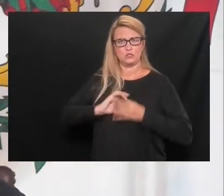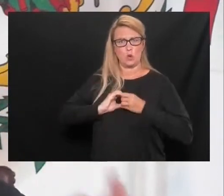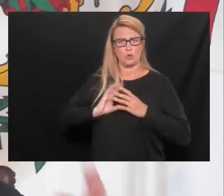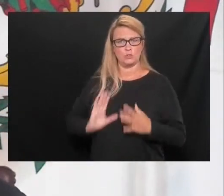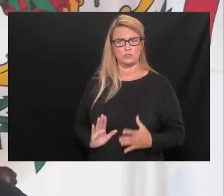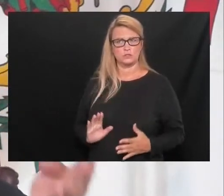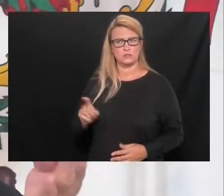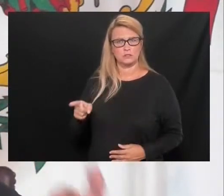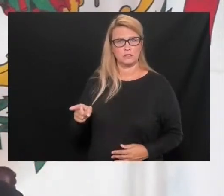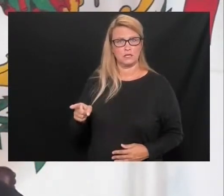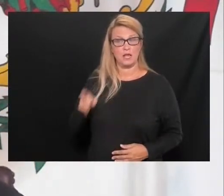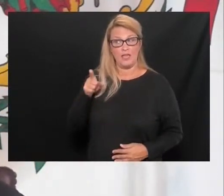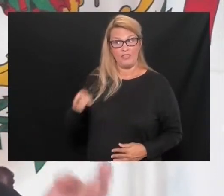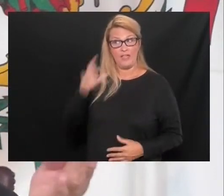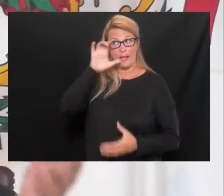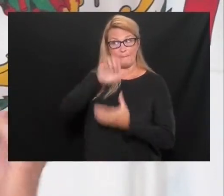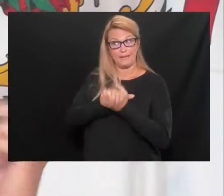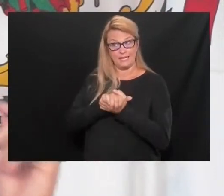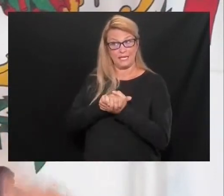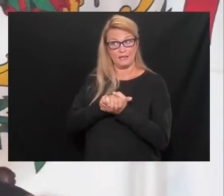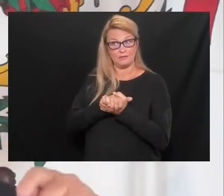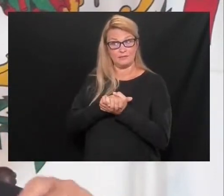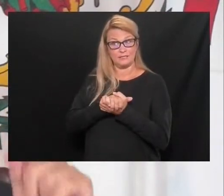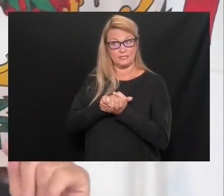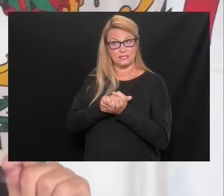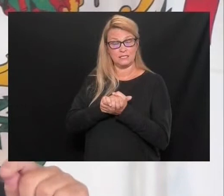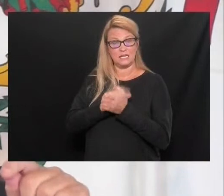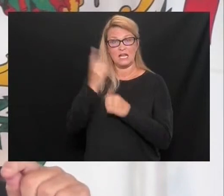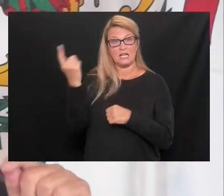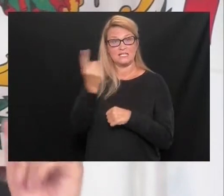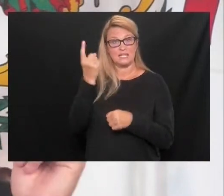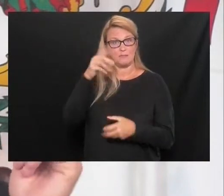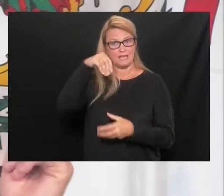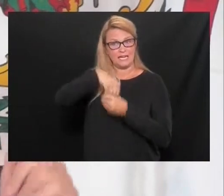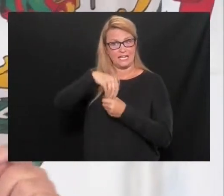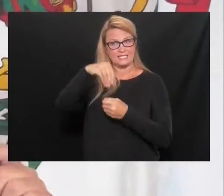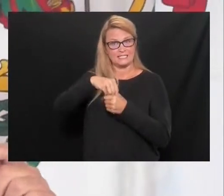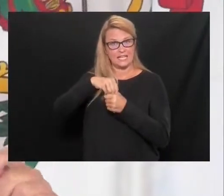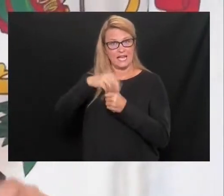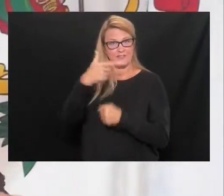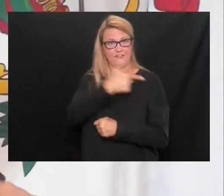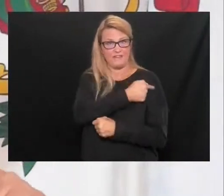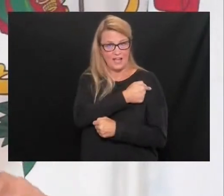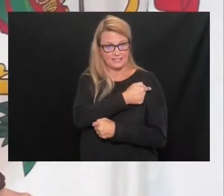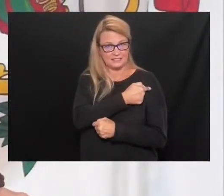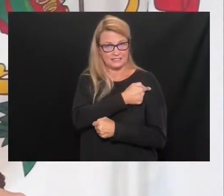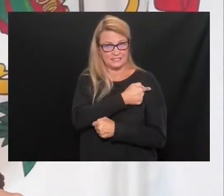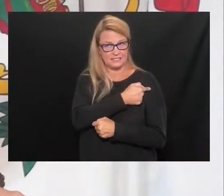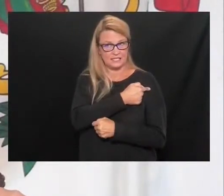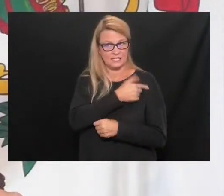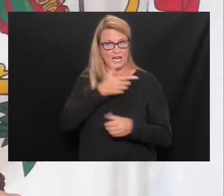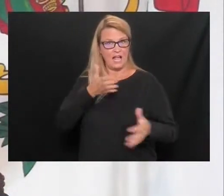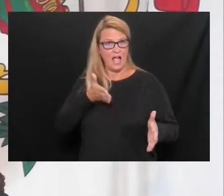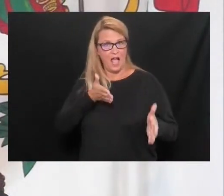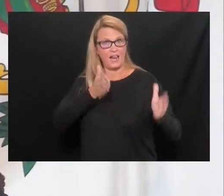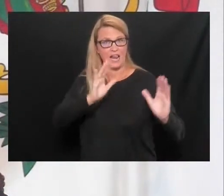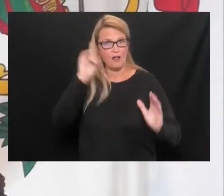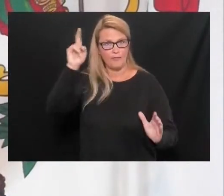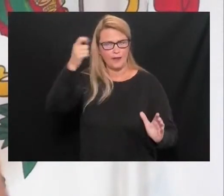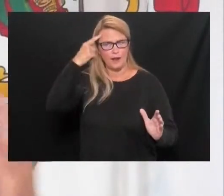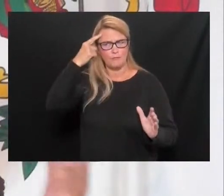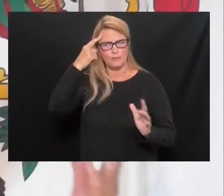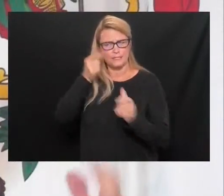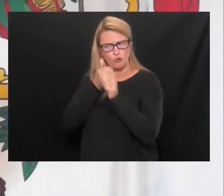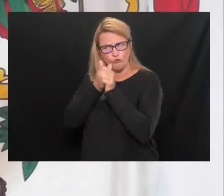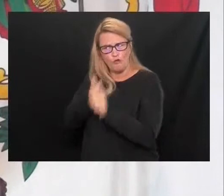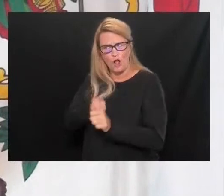They believed in their mind that there was something in that vaccine that was going to allow them to be traced by the federal government.